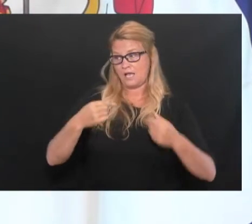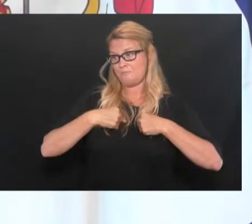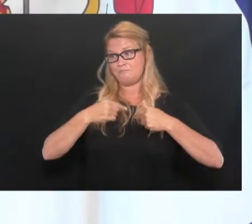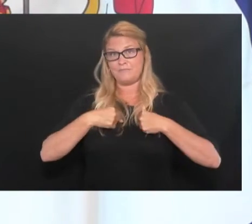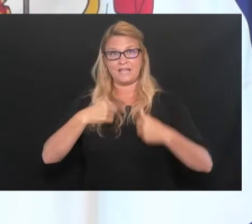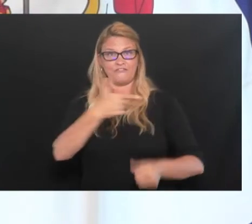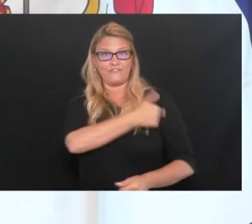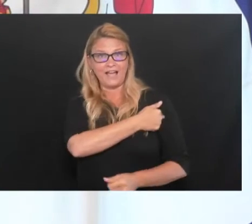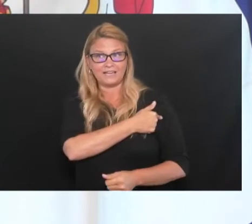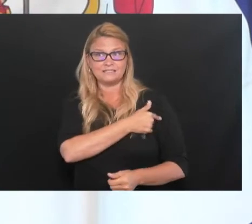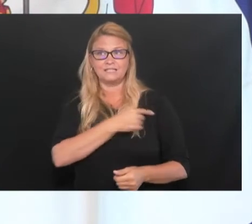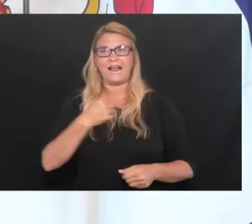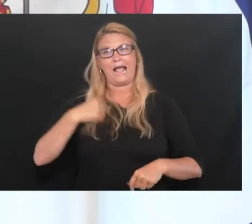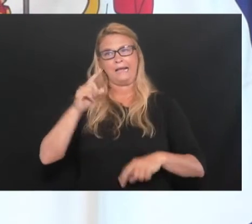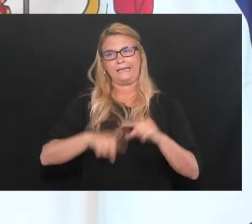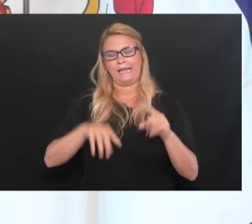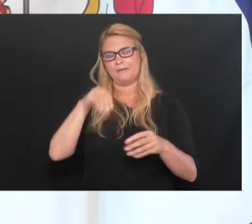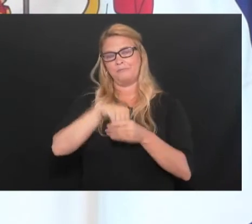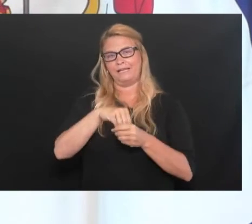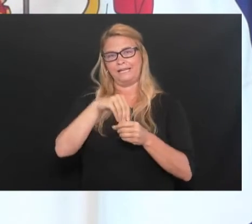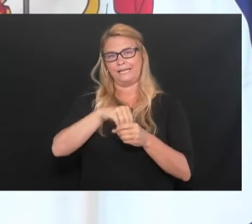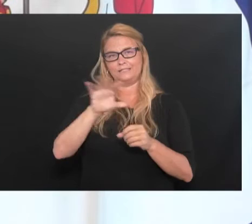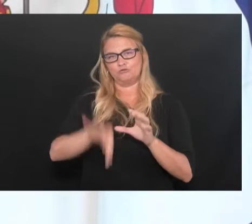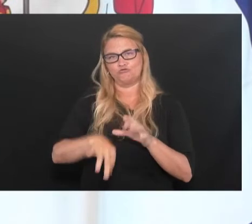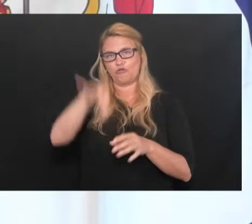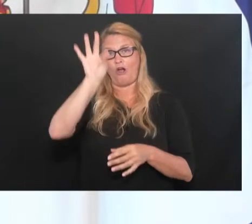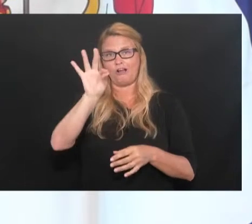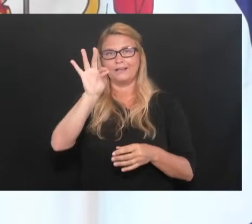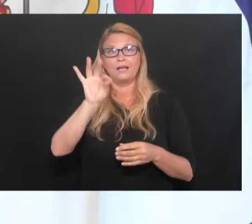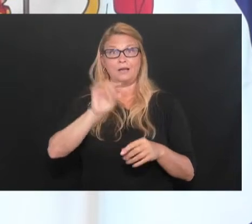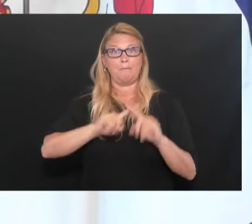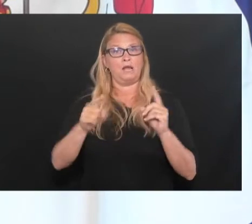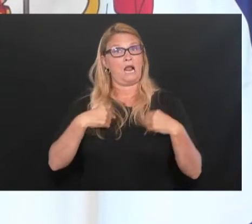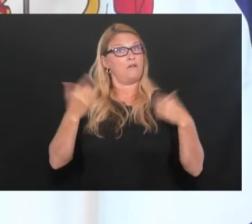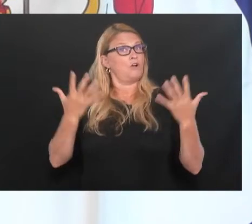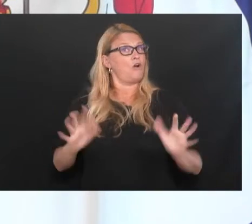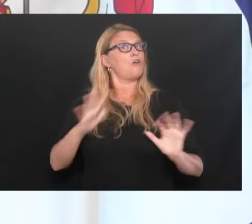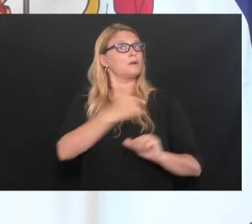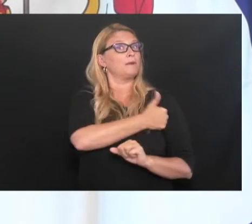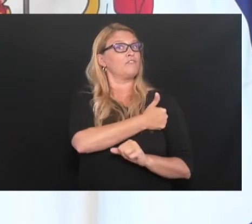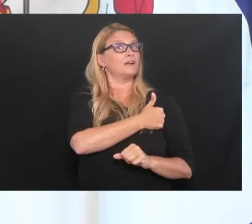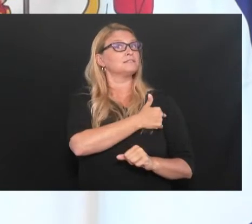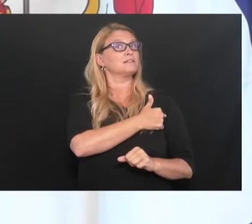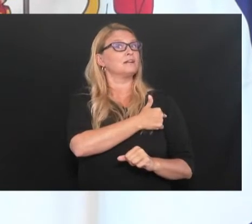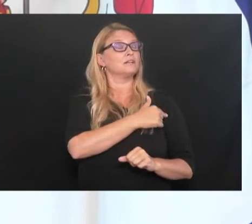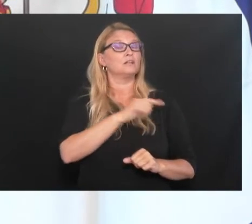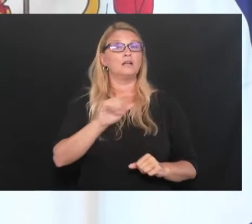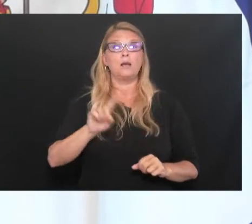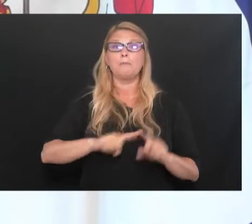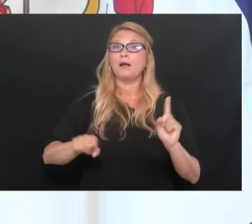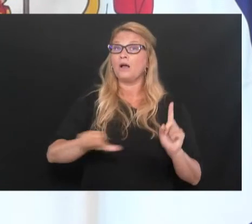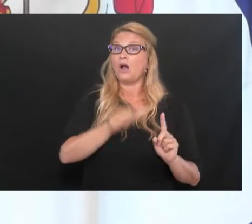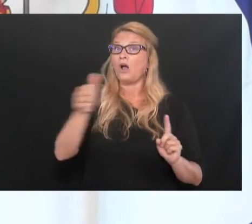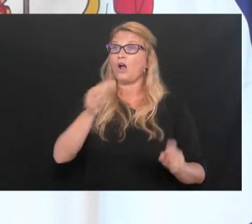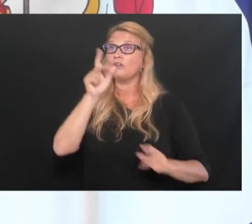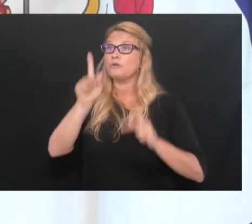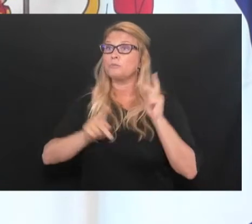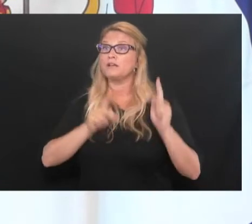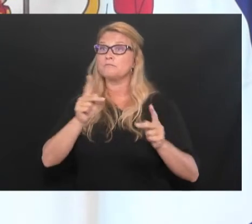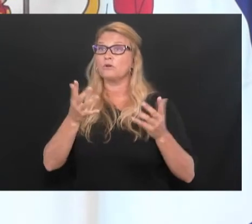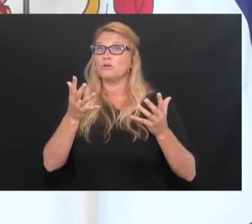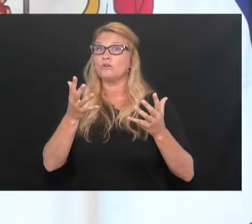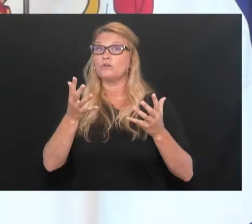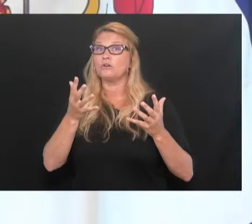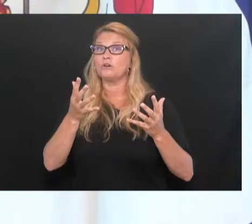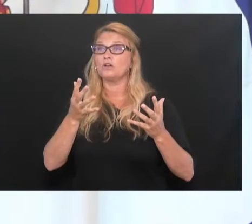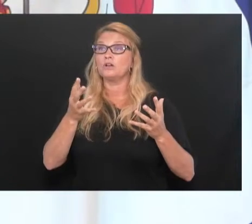office can't be in the drawing, but I have been vaccinated. But if those that have been vaccinated are in a drawing